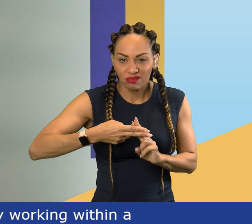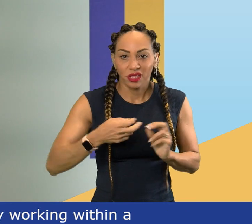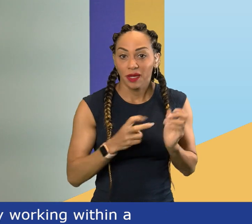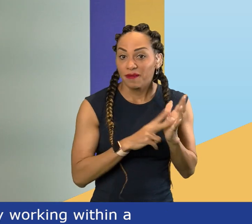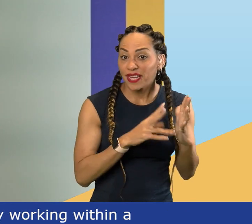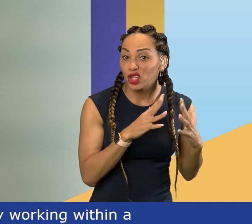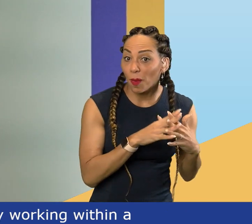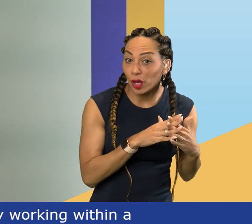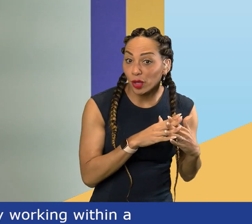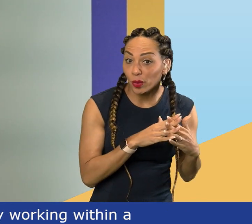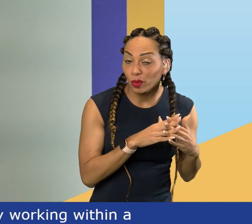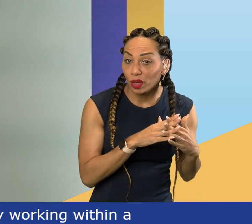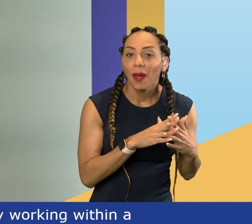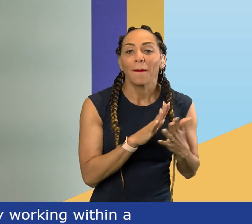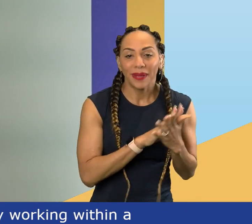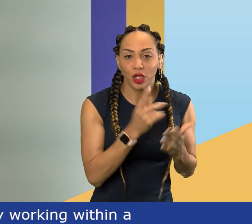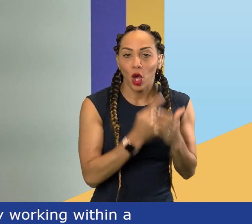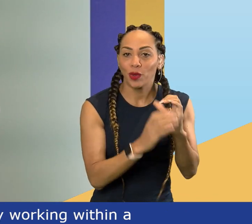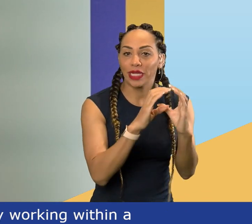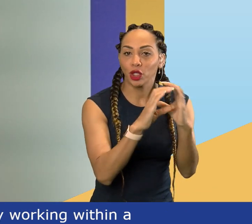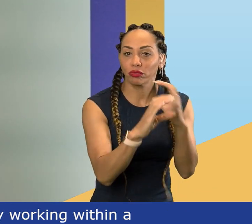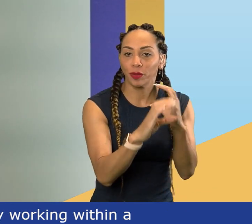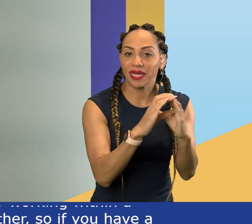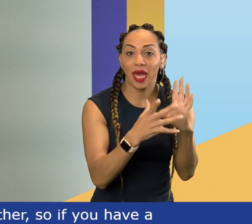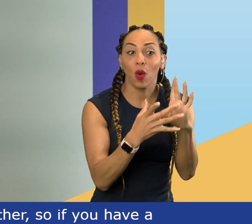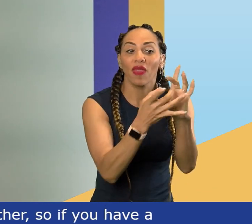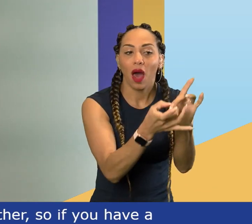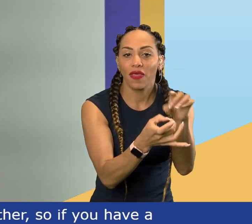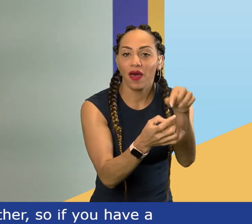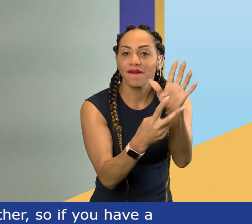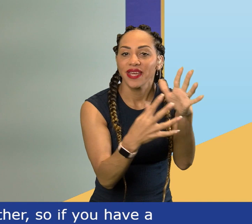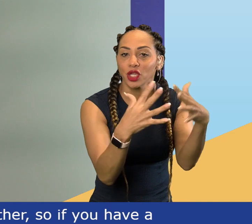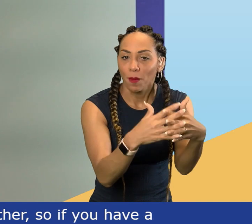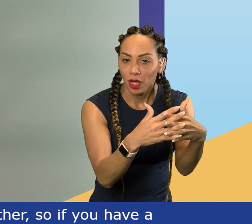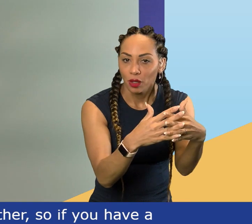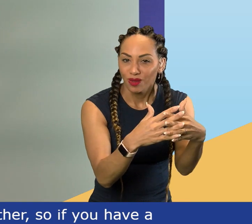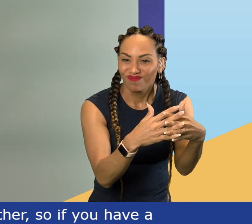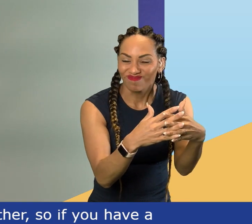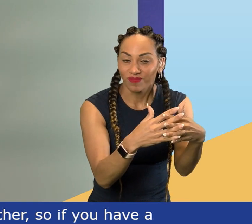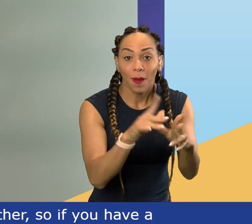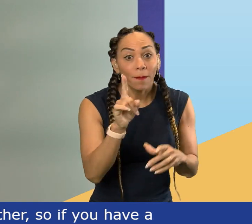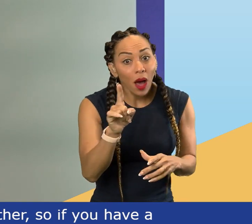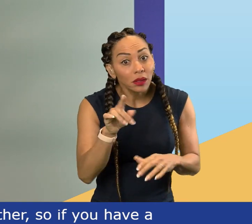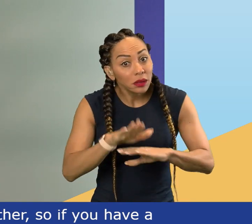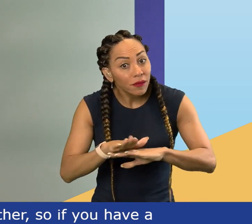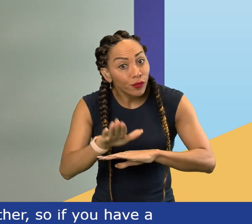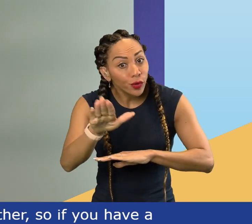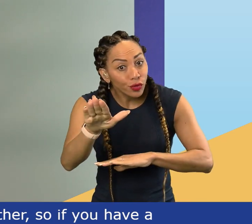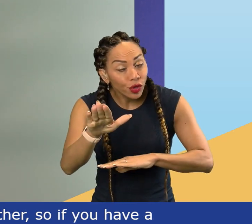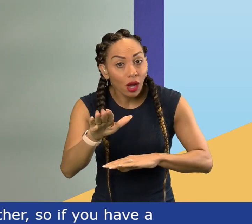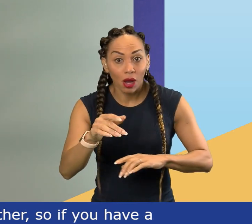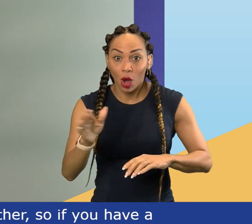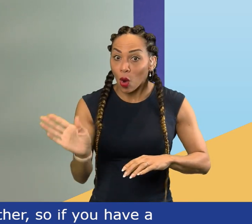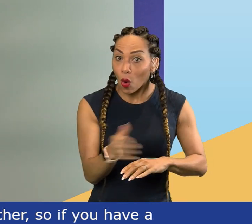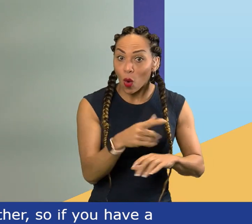you're relying on another Volkswagen having seen the ambulance rather than any other car out there. But potentially, going forward, if all cars could speak to each other, this